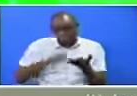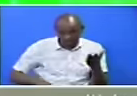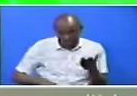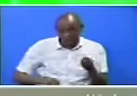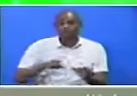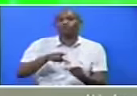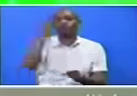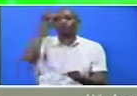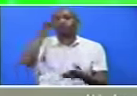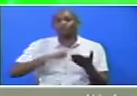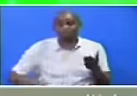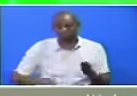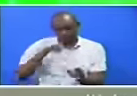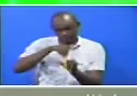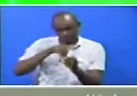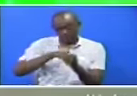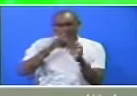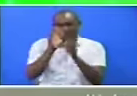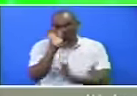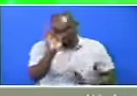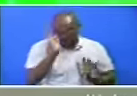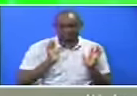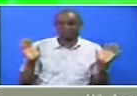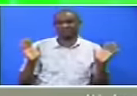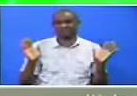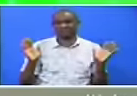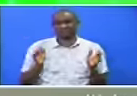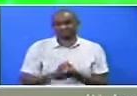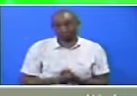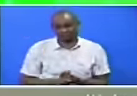have chosen to be in your team.